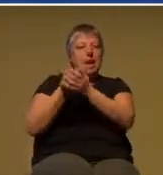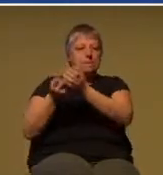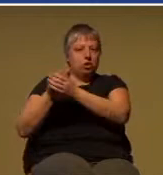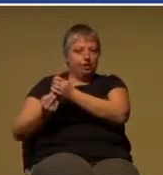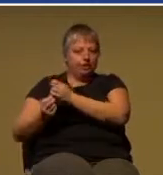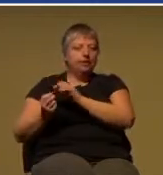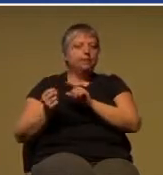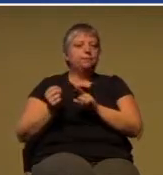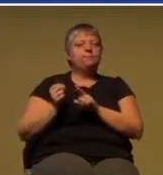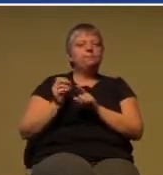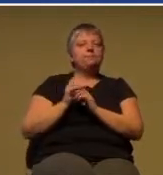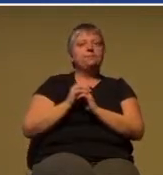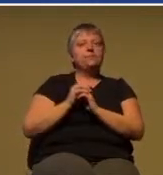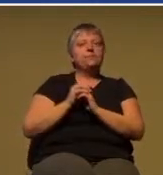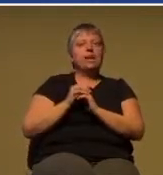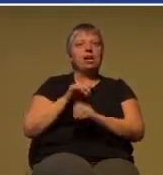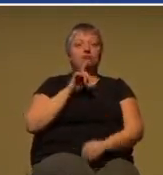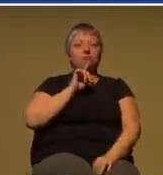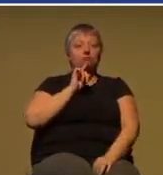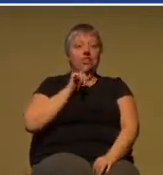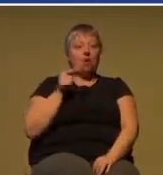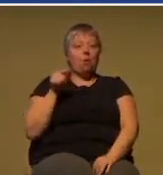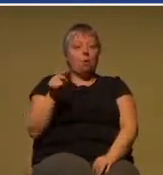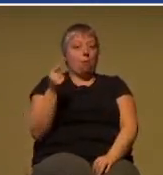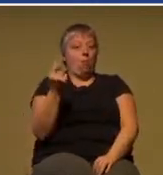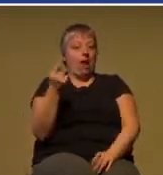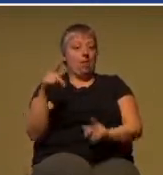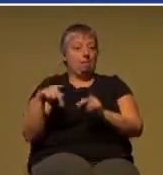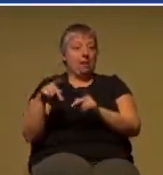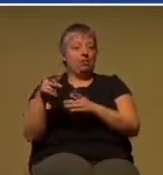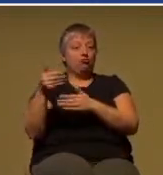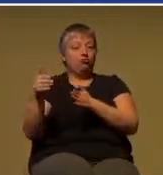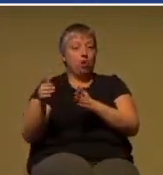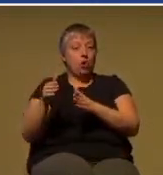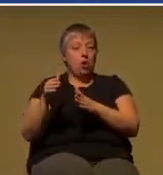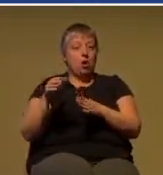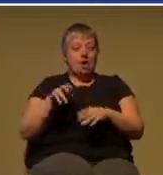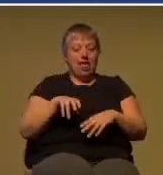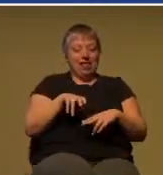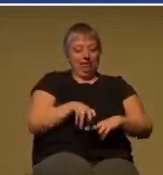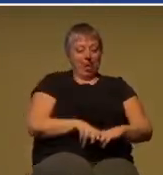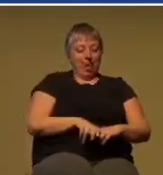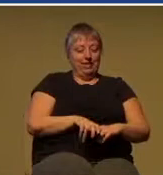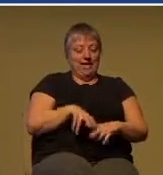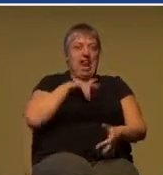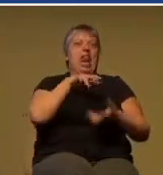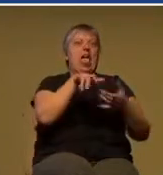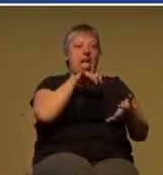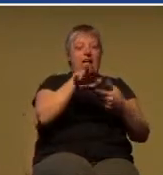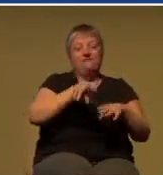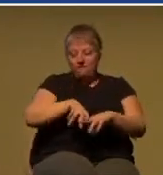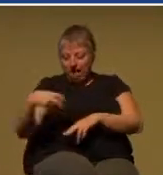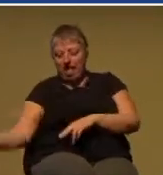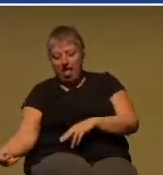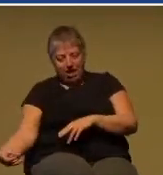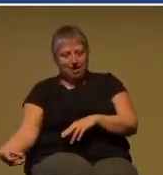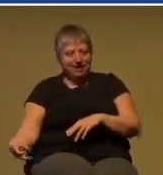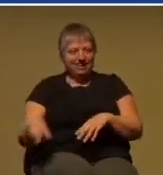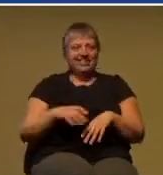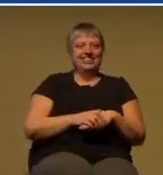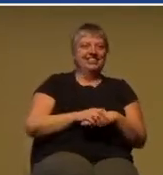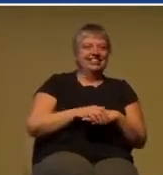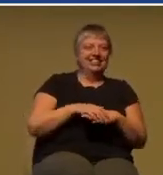here that night. And literally, one of the people in the room fell off their chair laughing. I won't point them out.